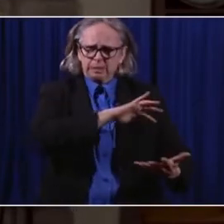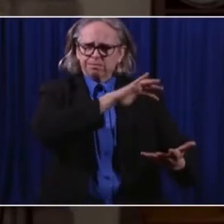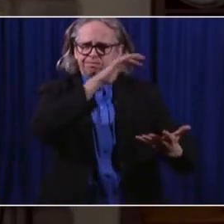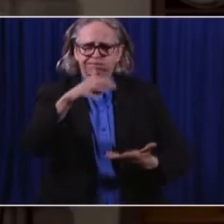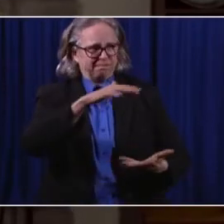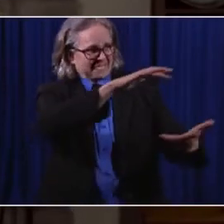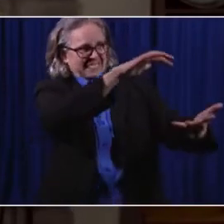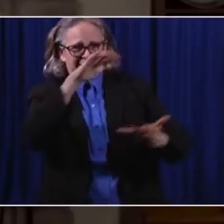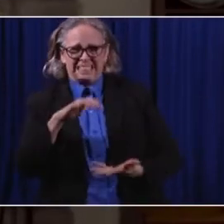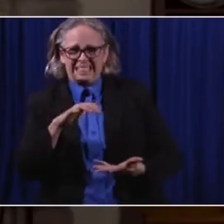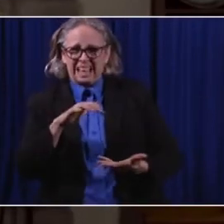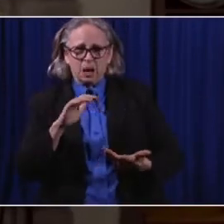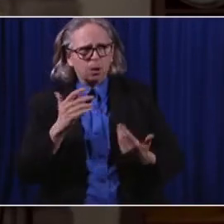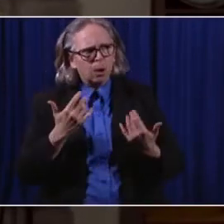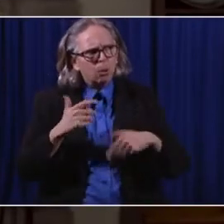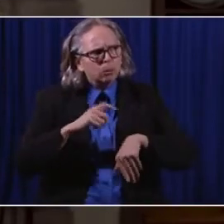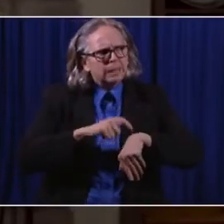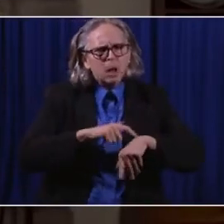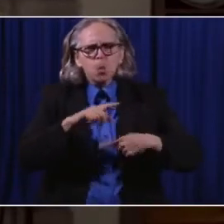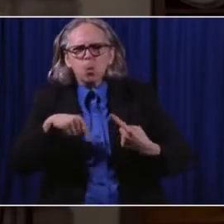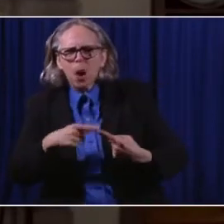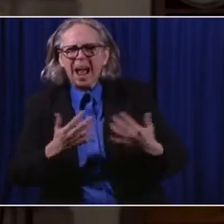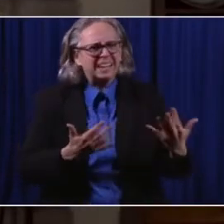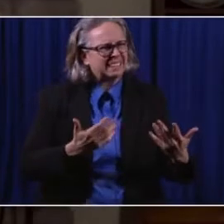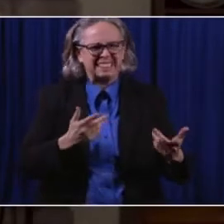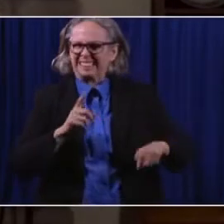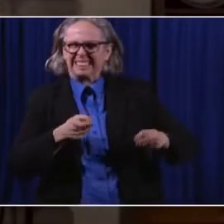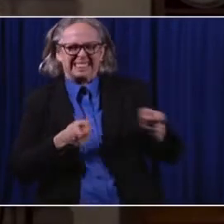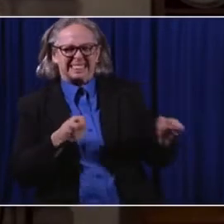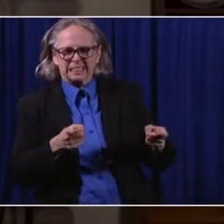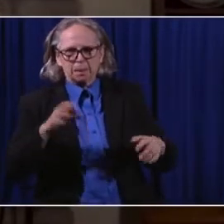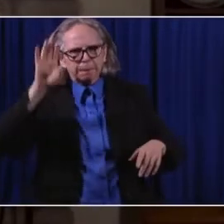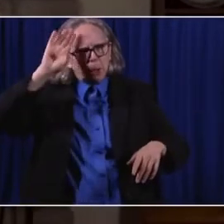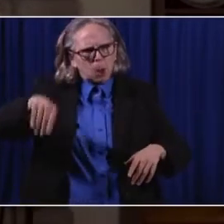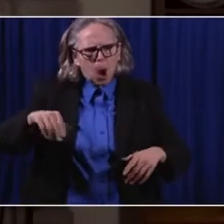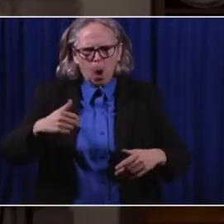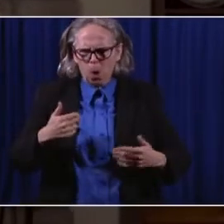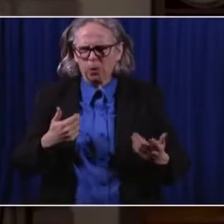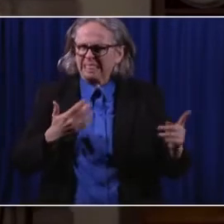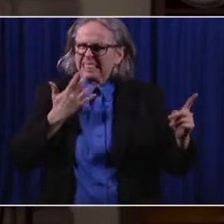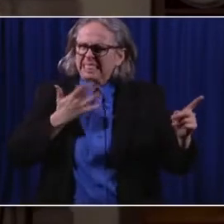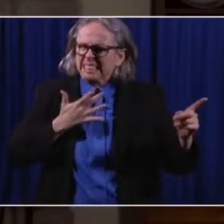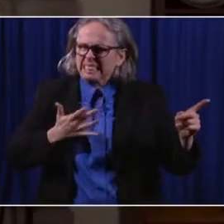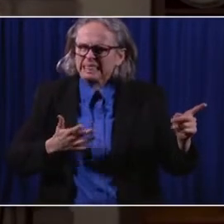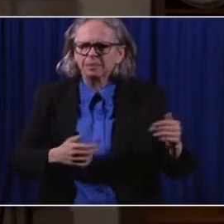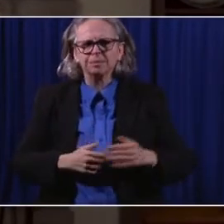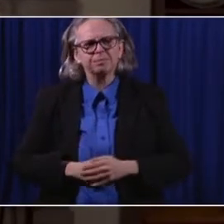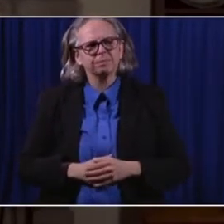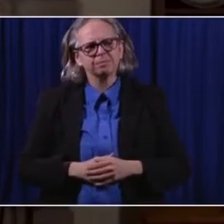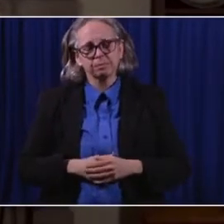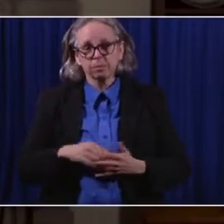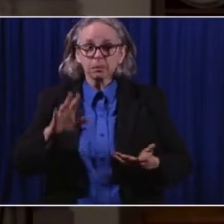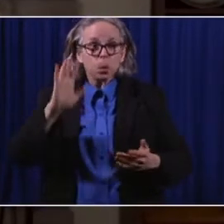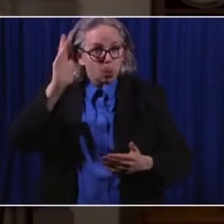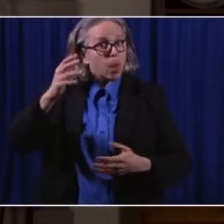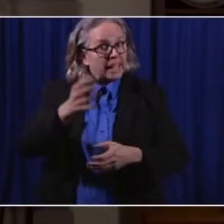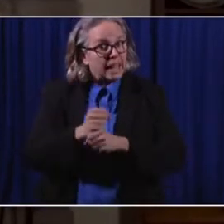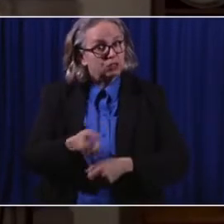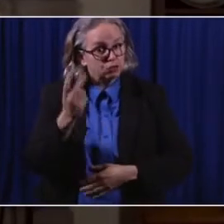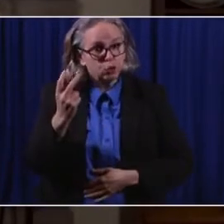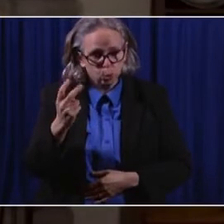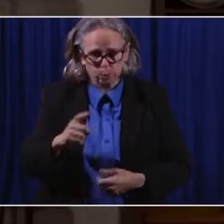know that there's a scarcity. We know that we have two streams coming in, Pfizer, Moderna. We hope those streams